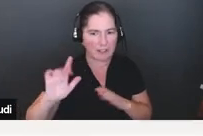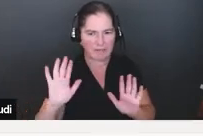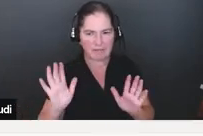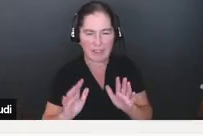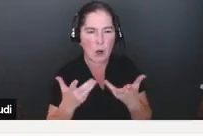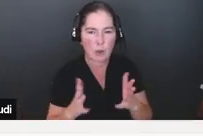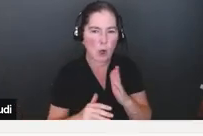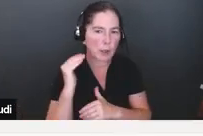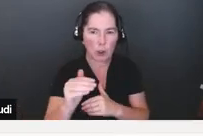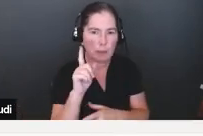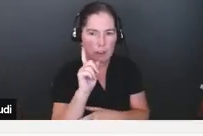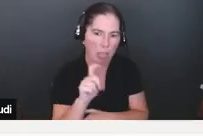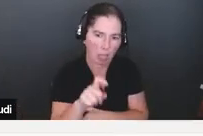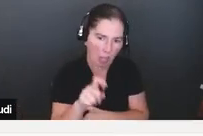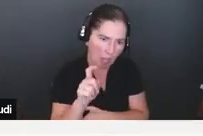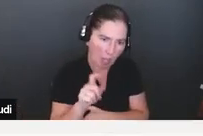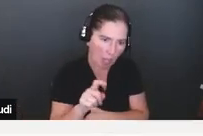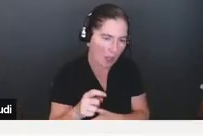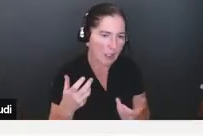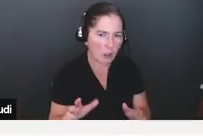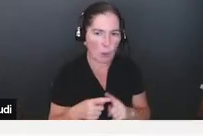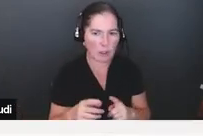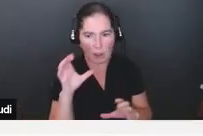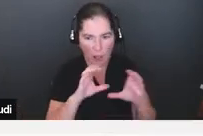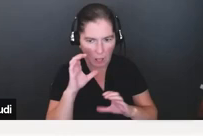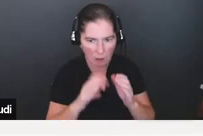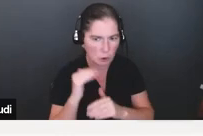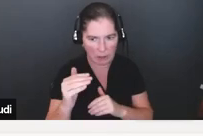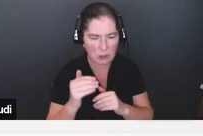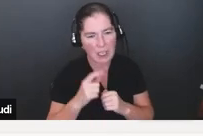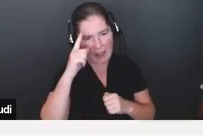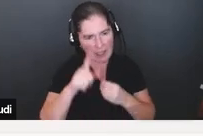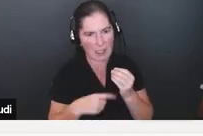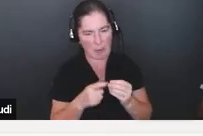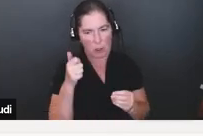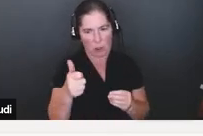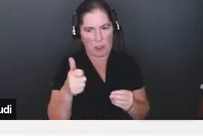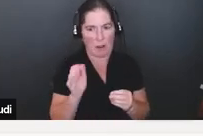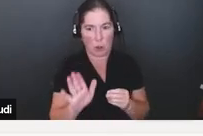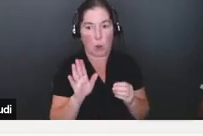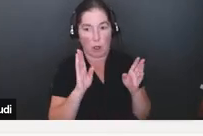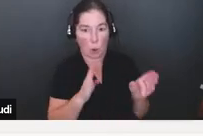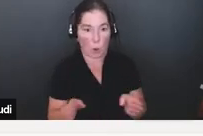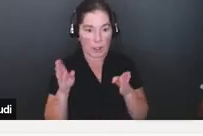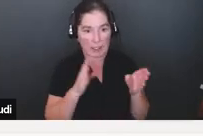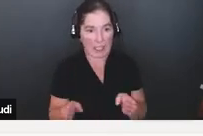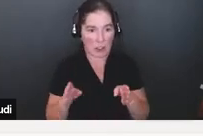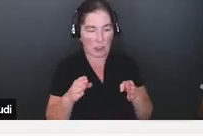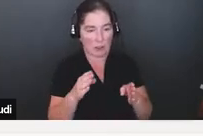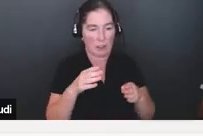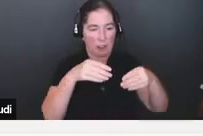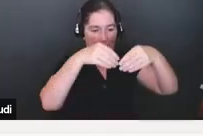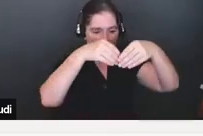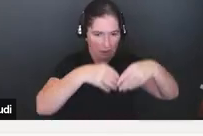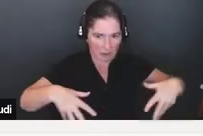I'm guessing you don't like to click too much to find things. So you think about your hierarchy, your organization, what would be best for your students?